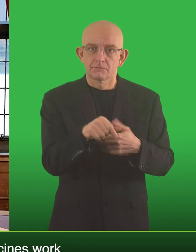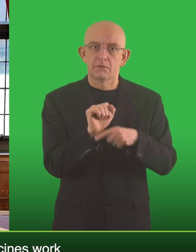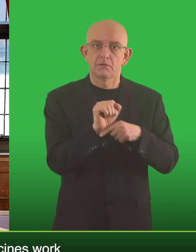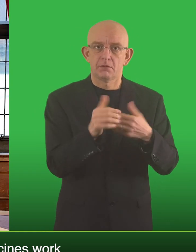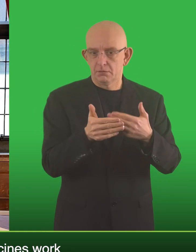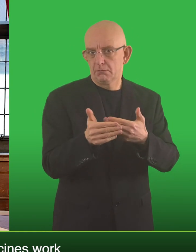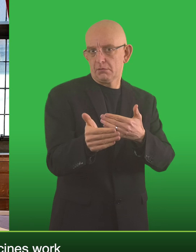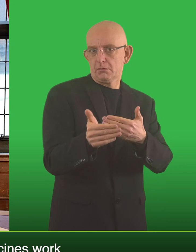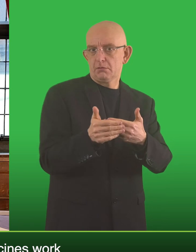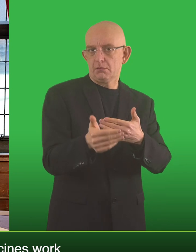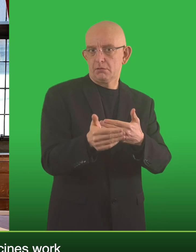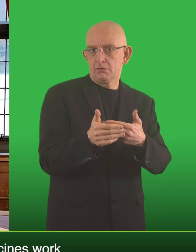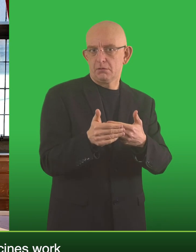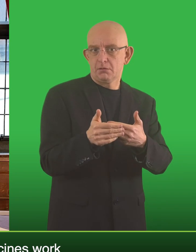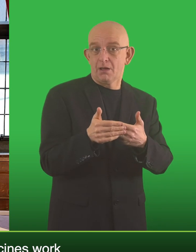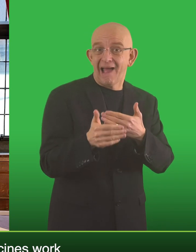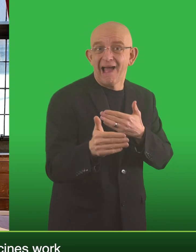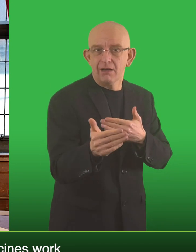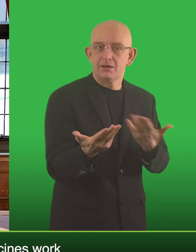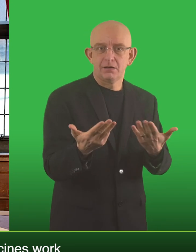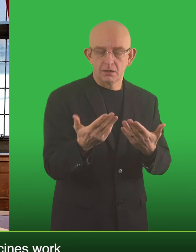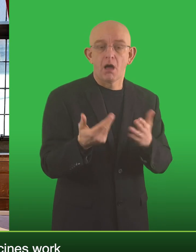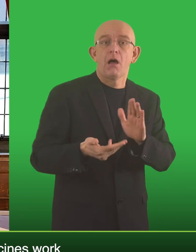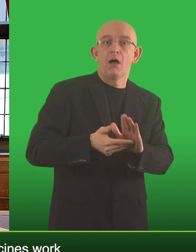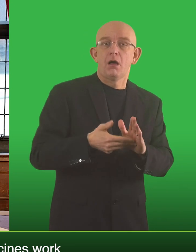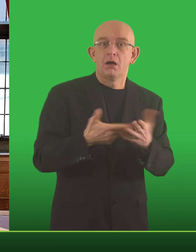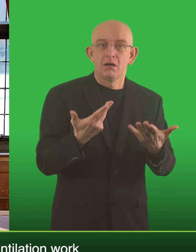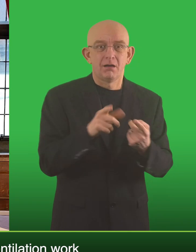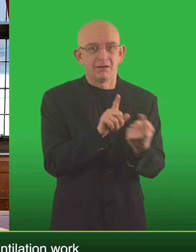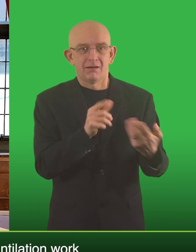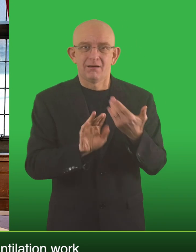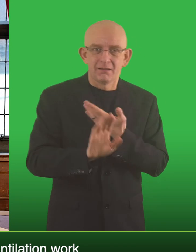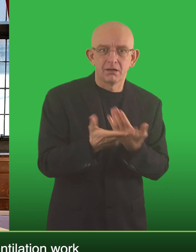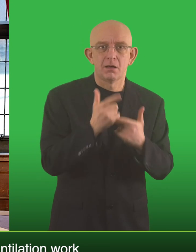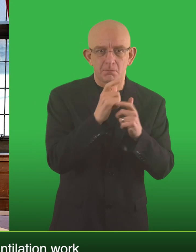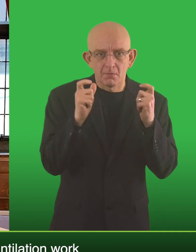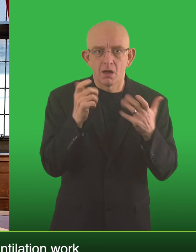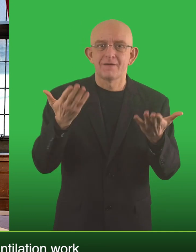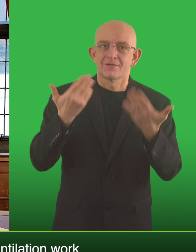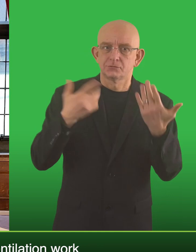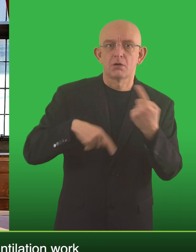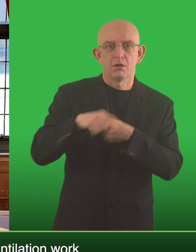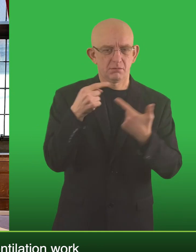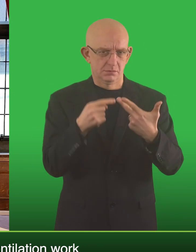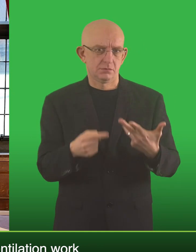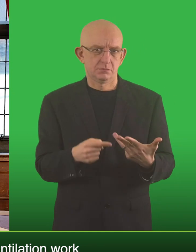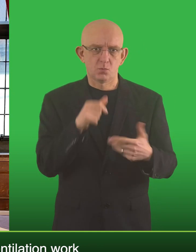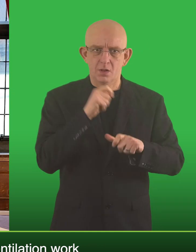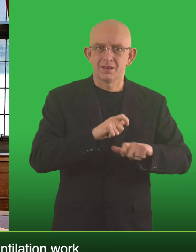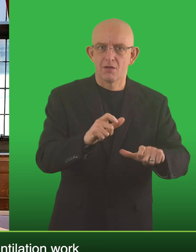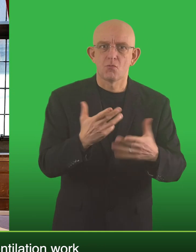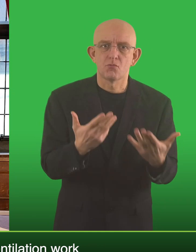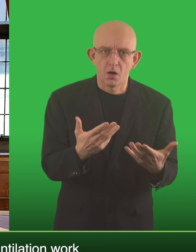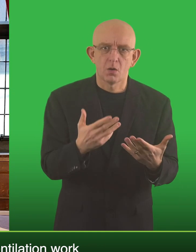works is vaccines work and have a durable immune response. Physical distancing, masks and ventilation work, and we'll